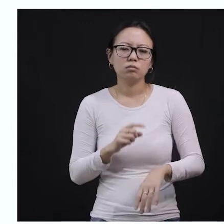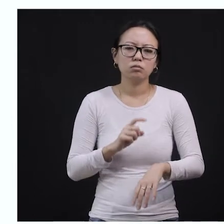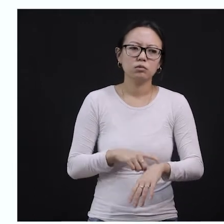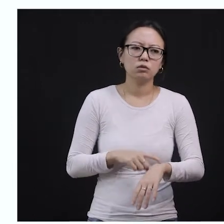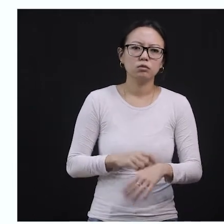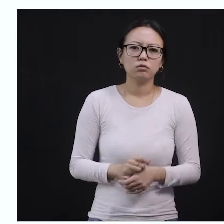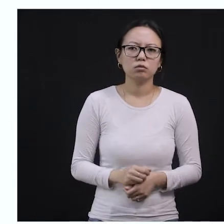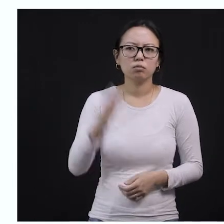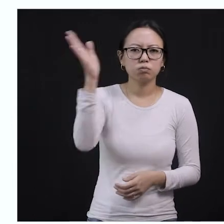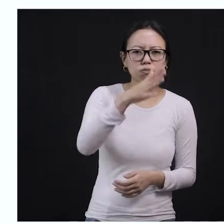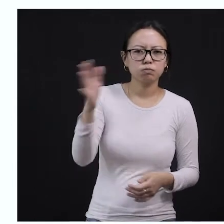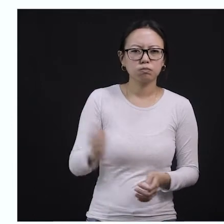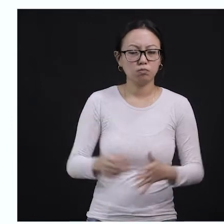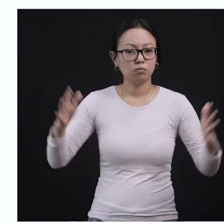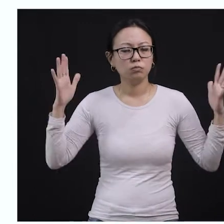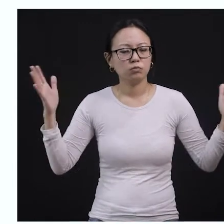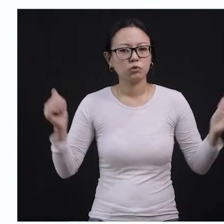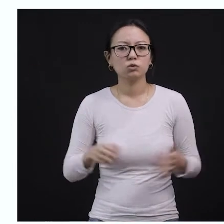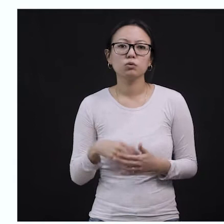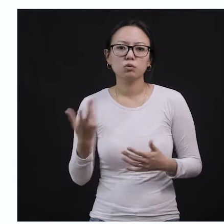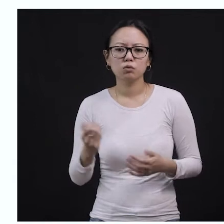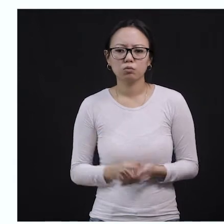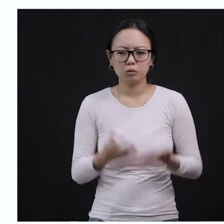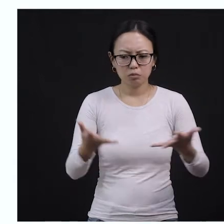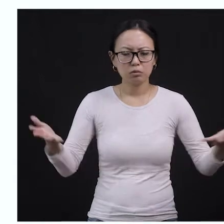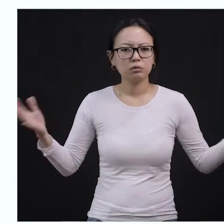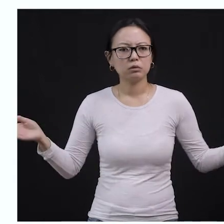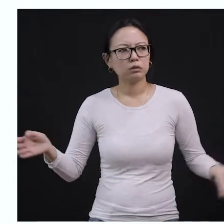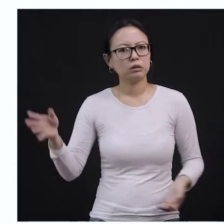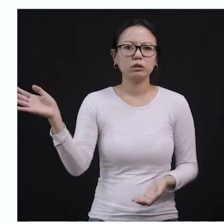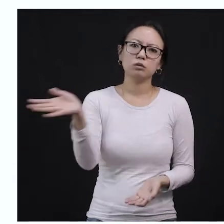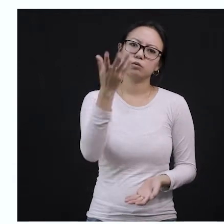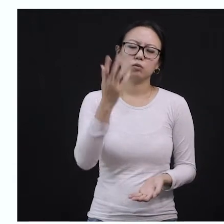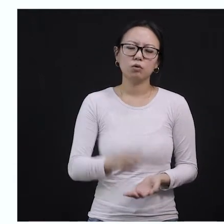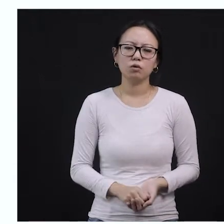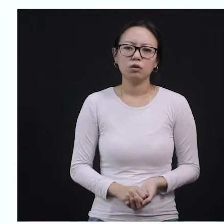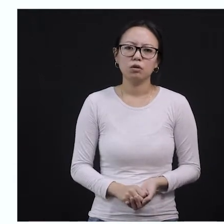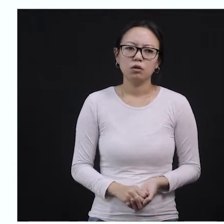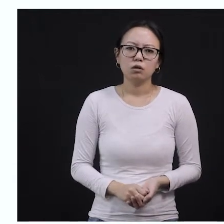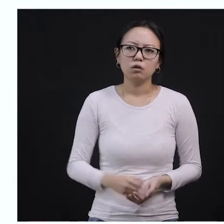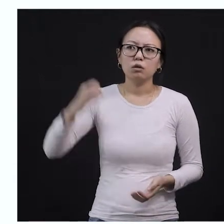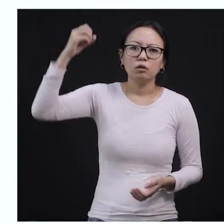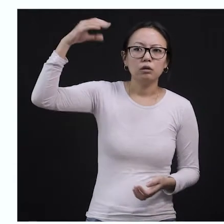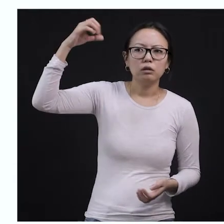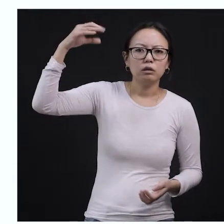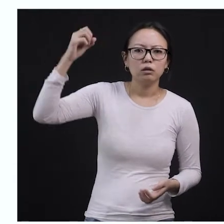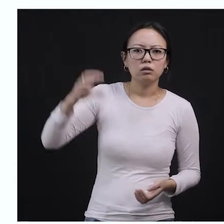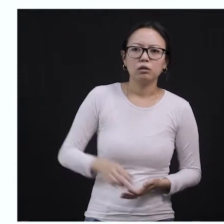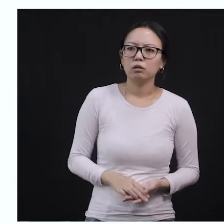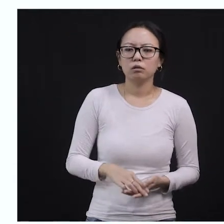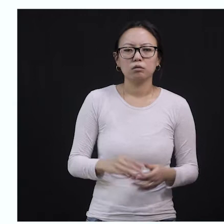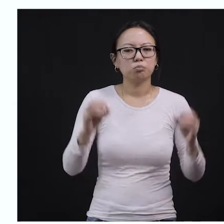of the strong wind, things are blown into the air, okay? And then during these times, electricity are totally cut